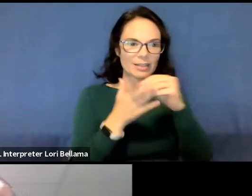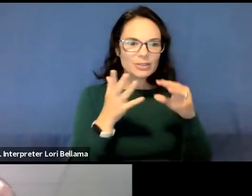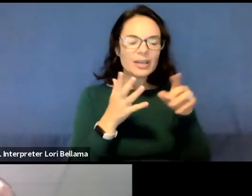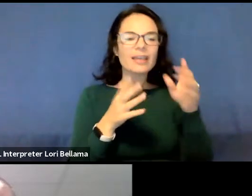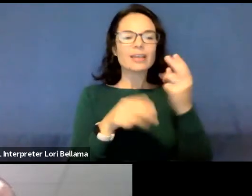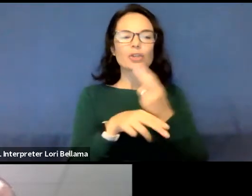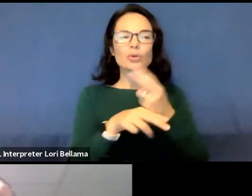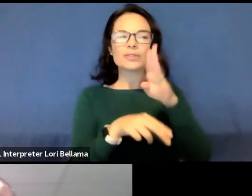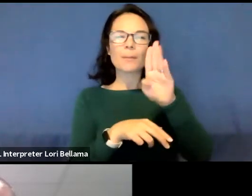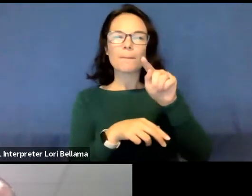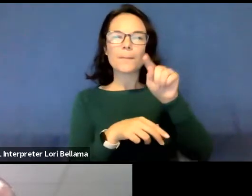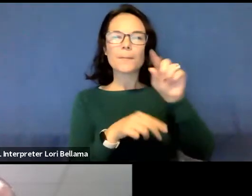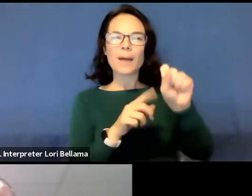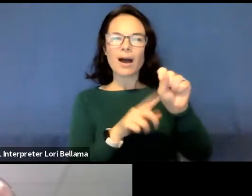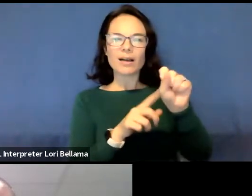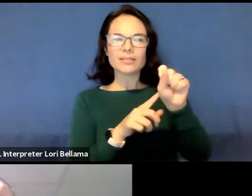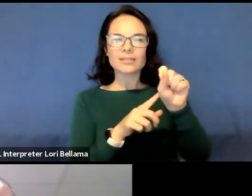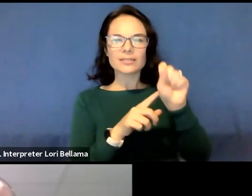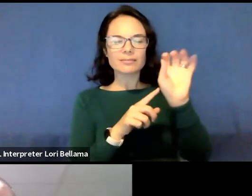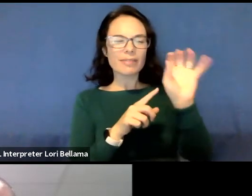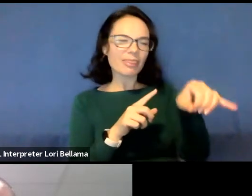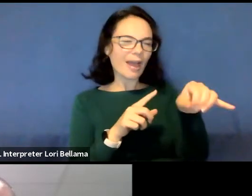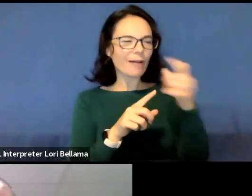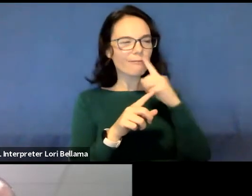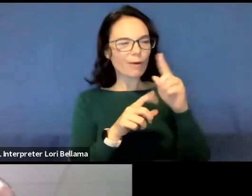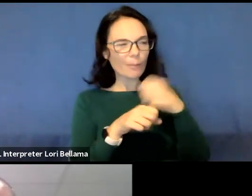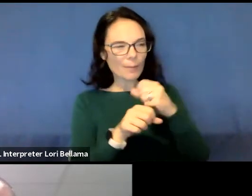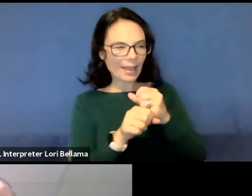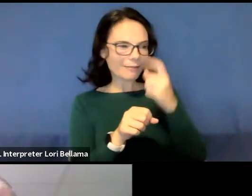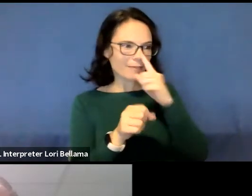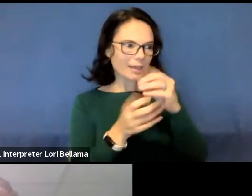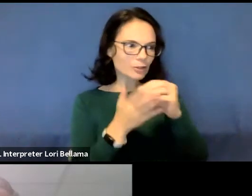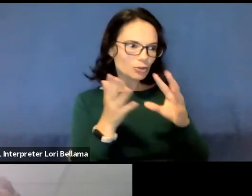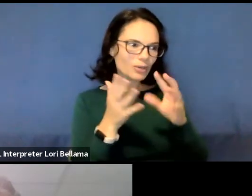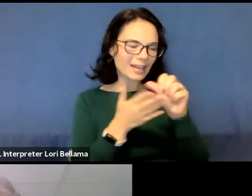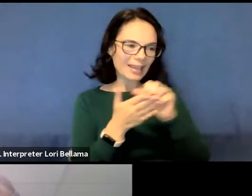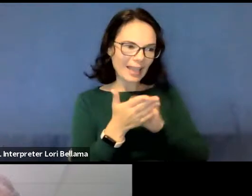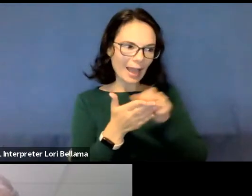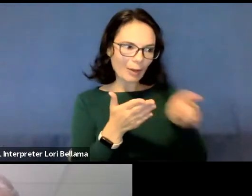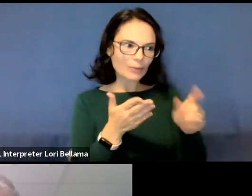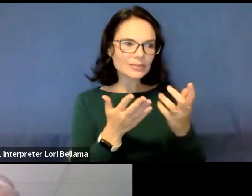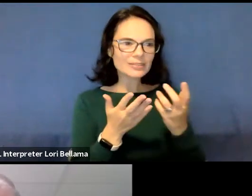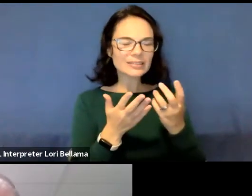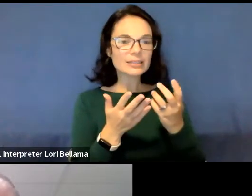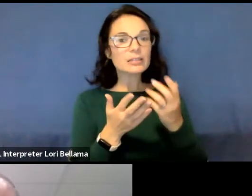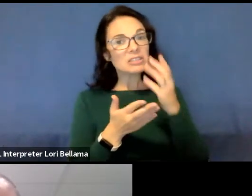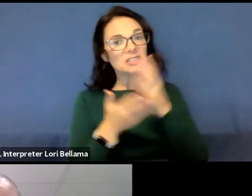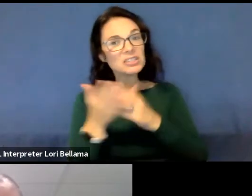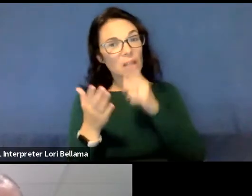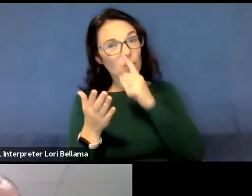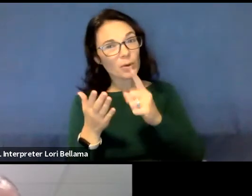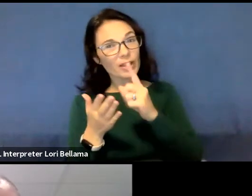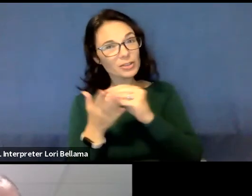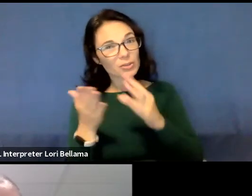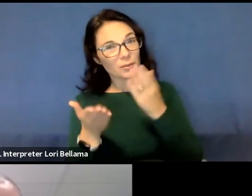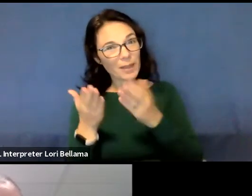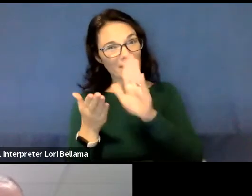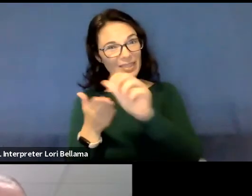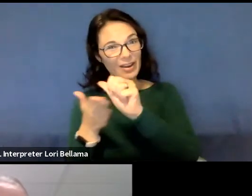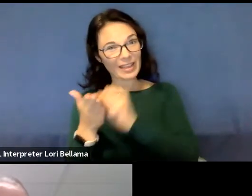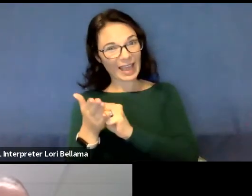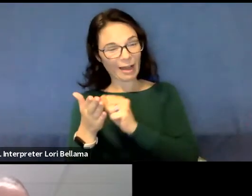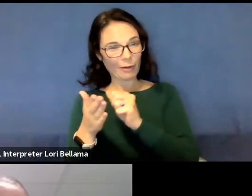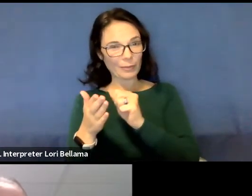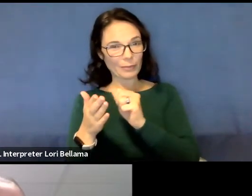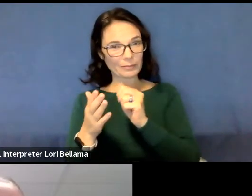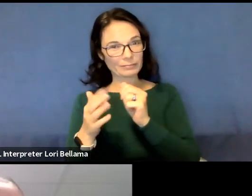and those bots worked very quickly. So, and some real students could have had their accounts flagged as well. So if you have